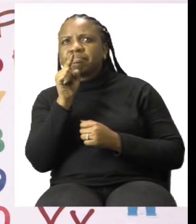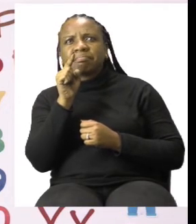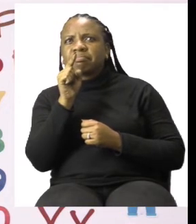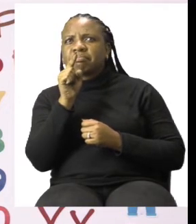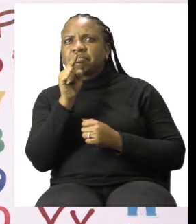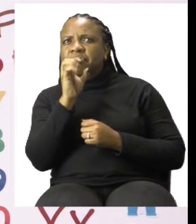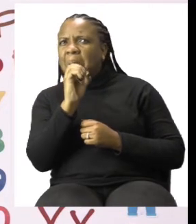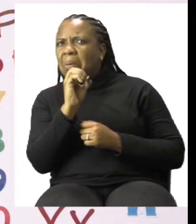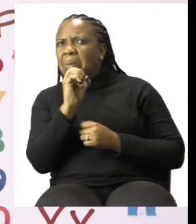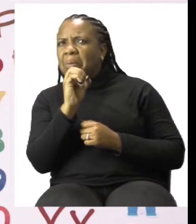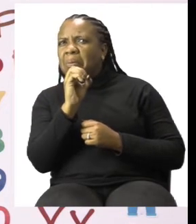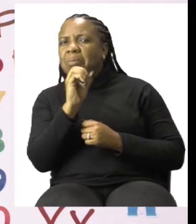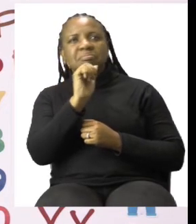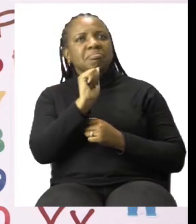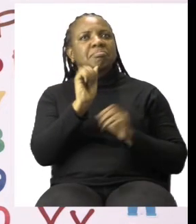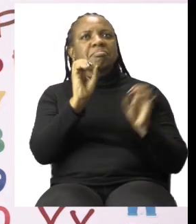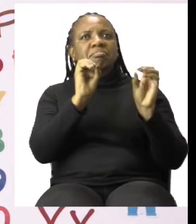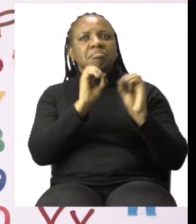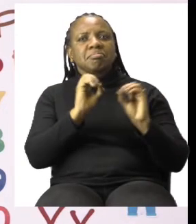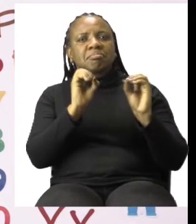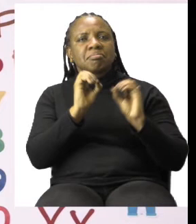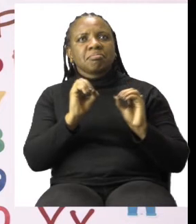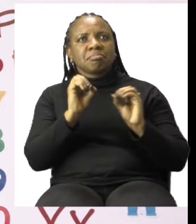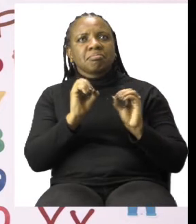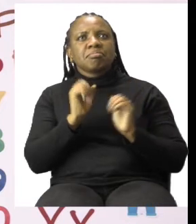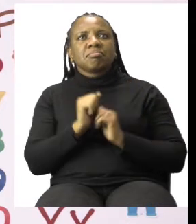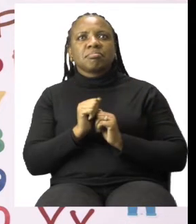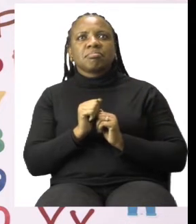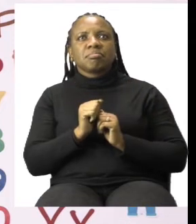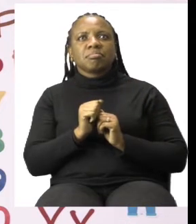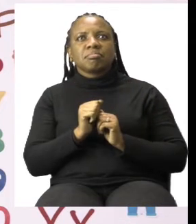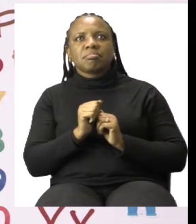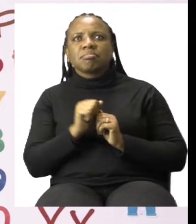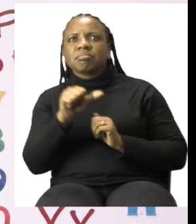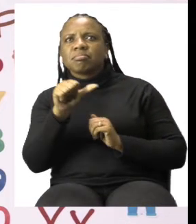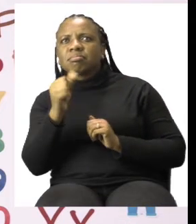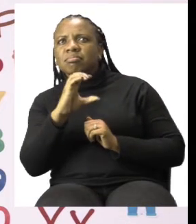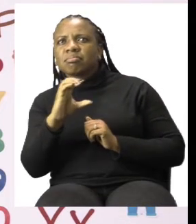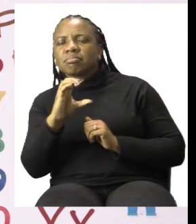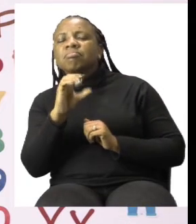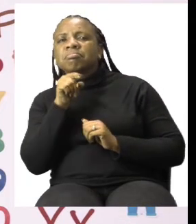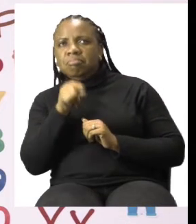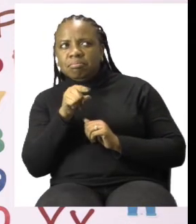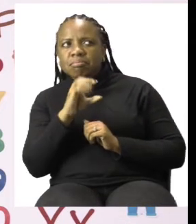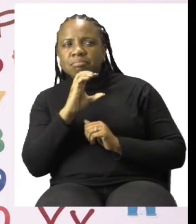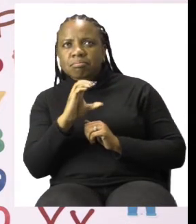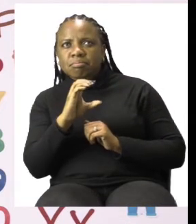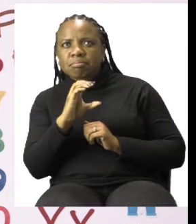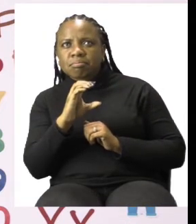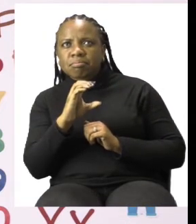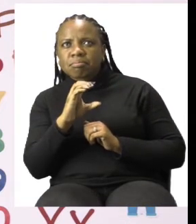O, but there's no A around it, so I need to move on. I found another